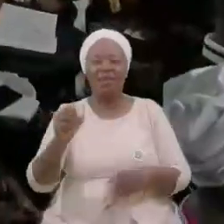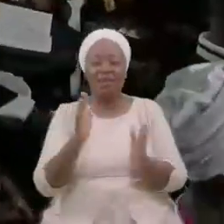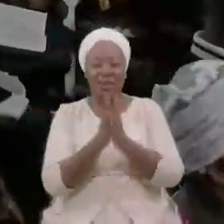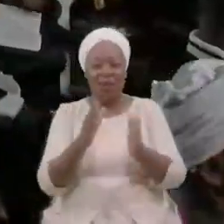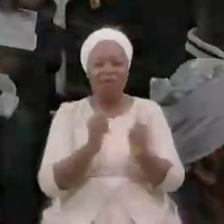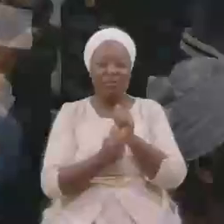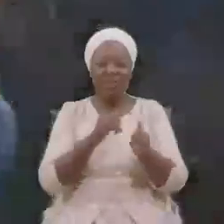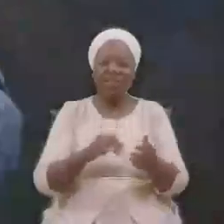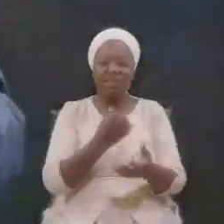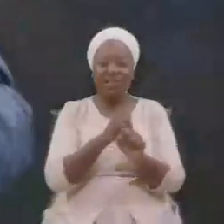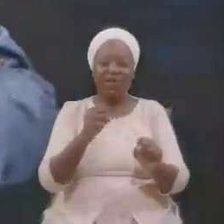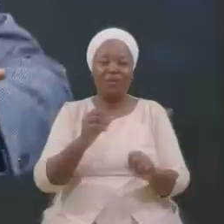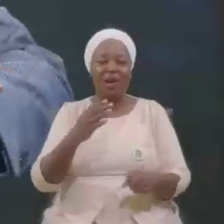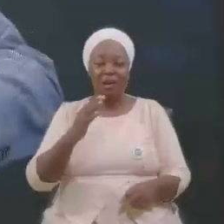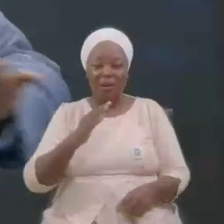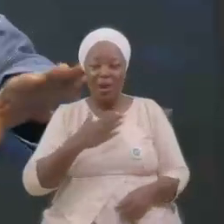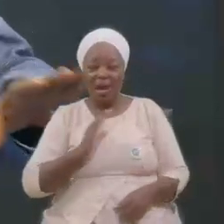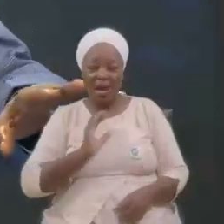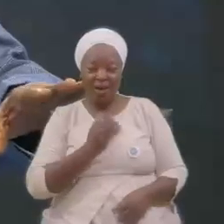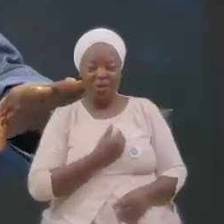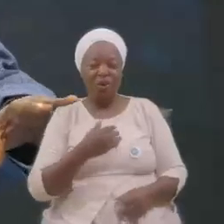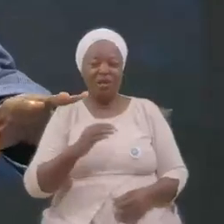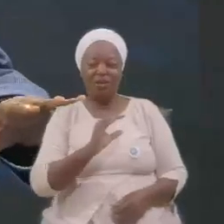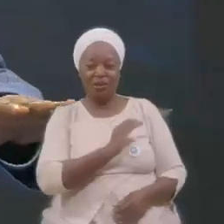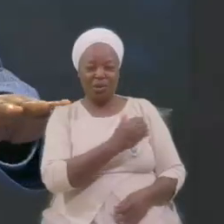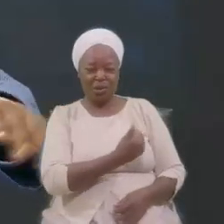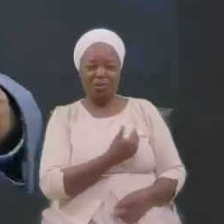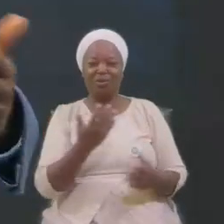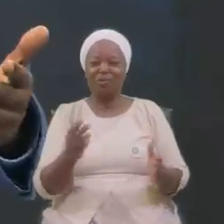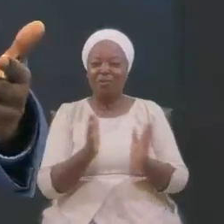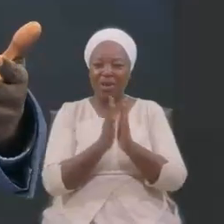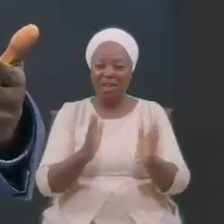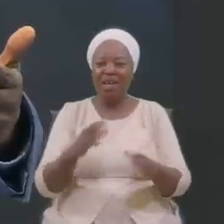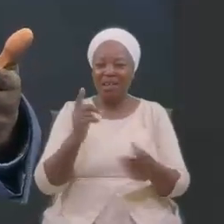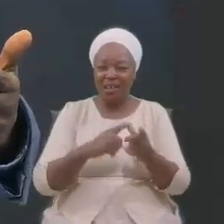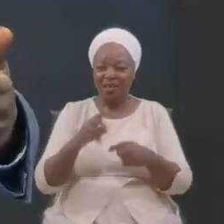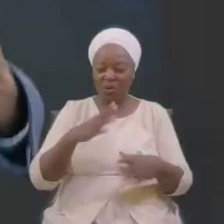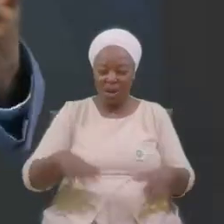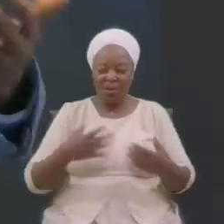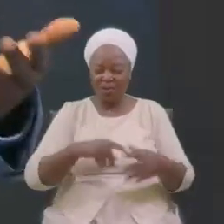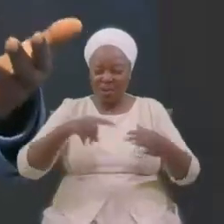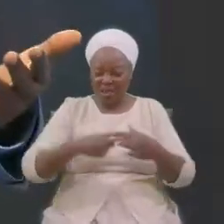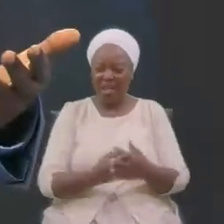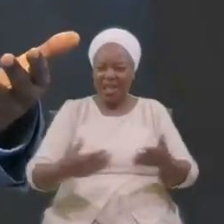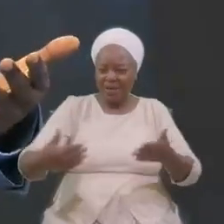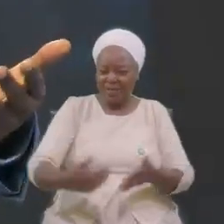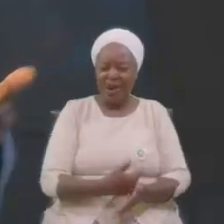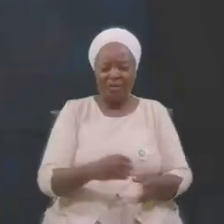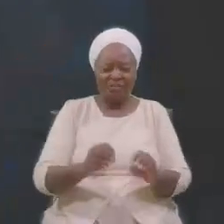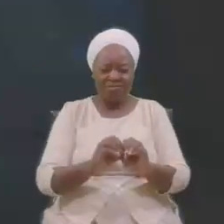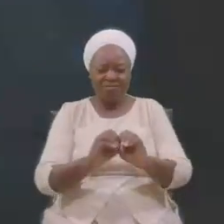Your life is now going to start afresh, bright, brighter,